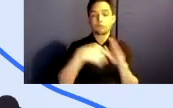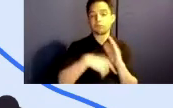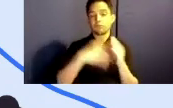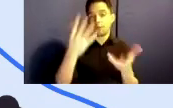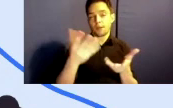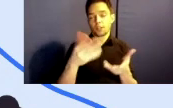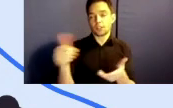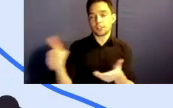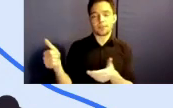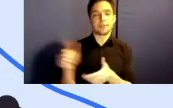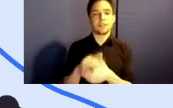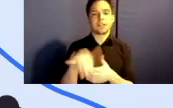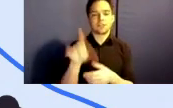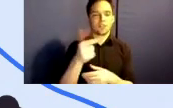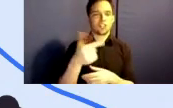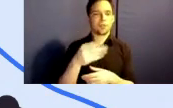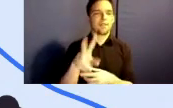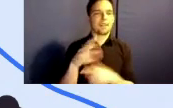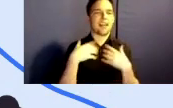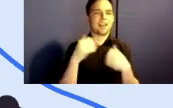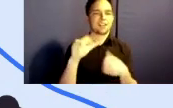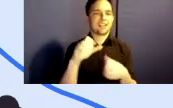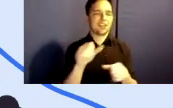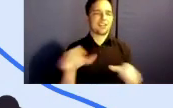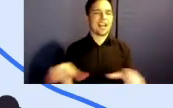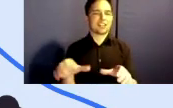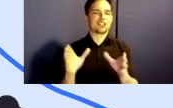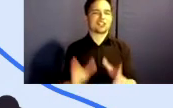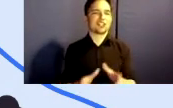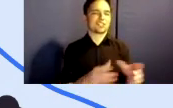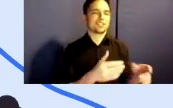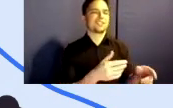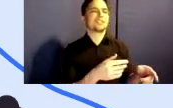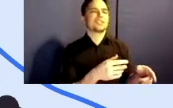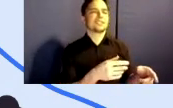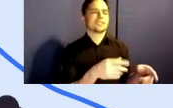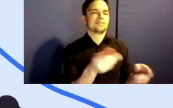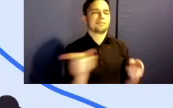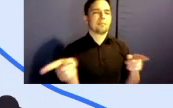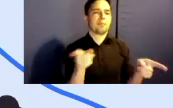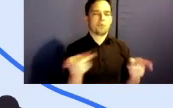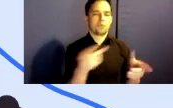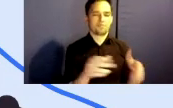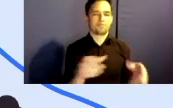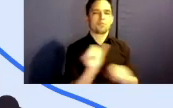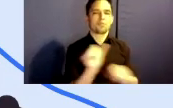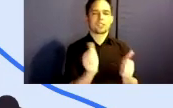the GBV actors and health actor can work together. And just for the